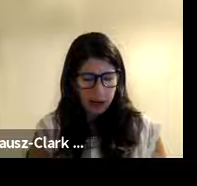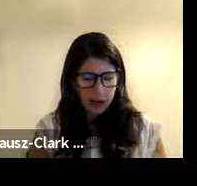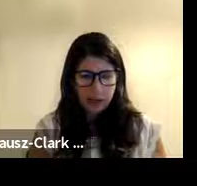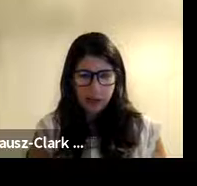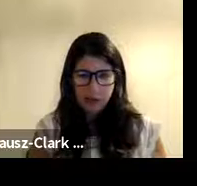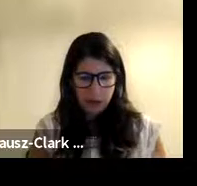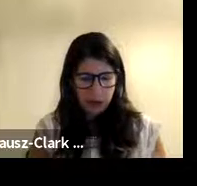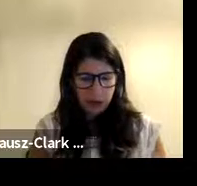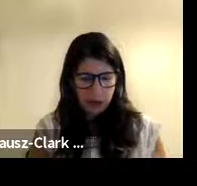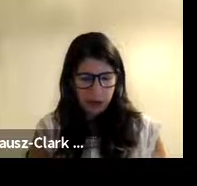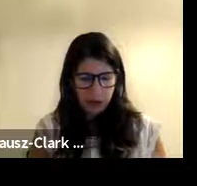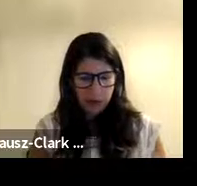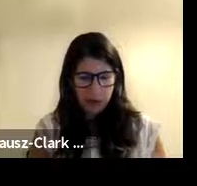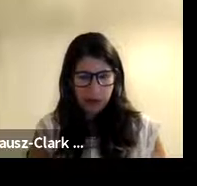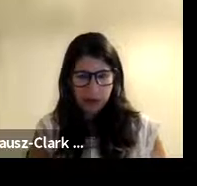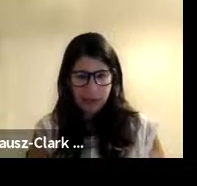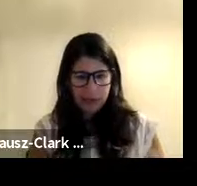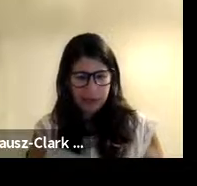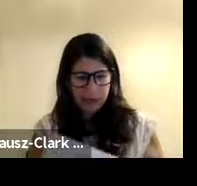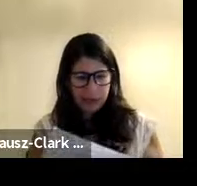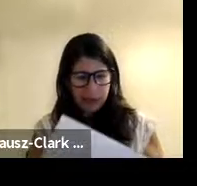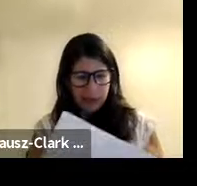All right, I do see Patty Horn-Bryan,